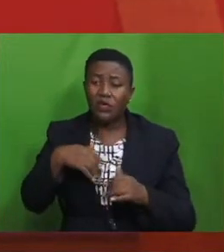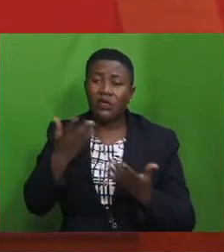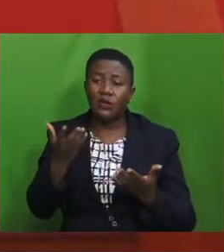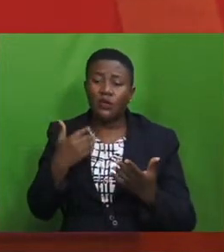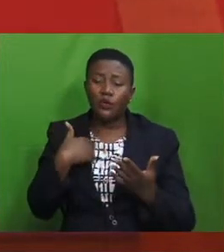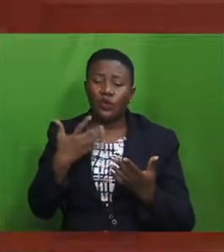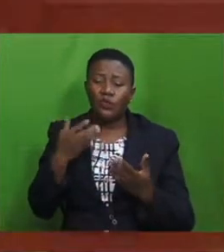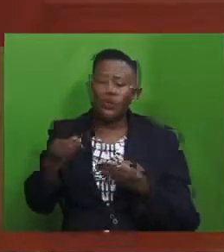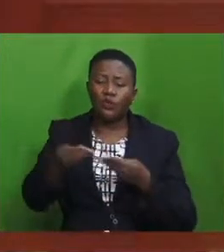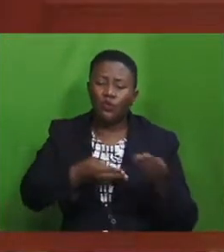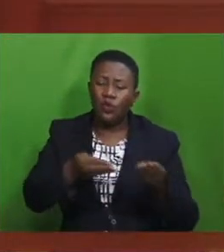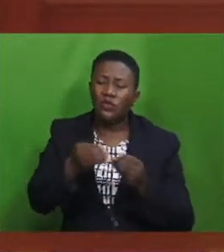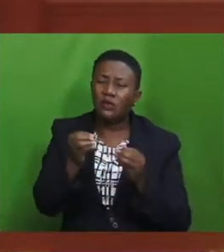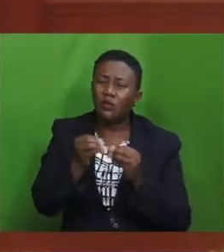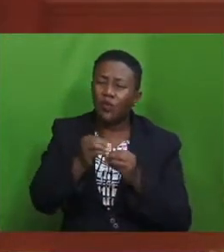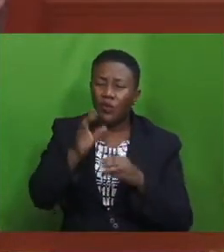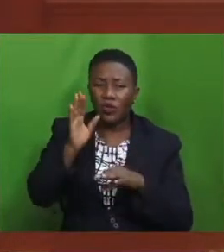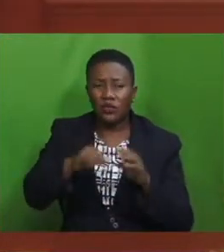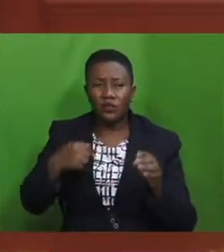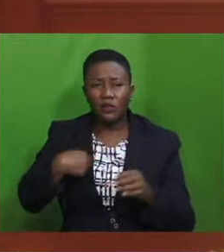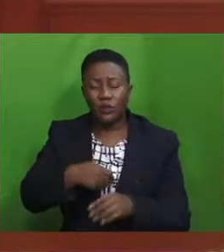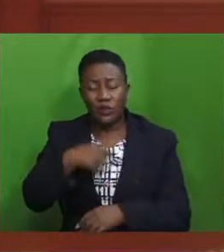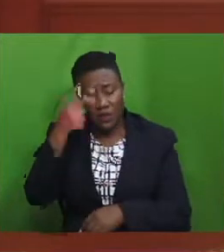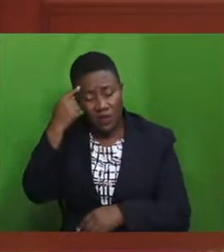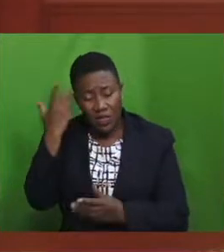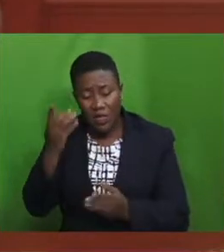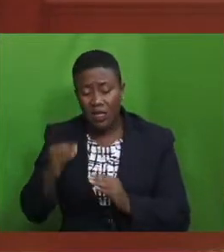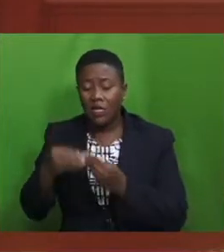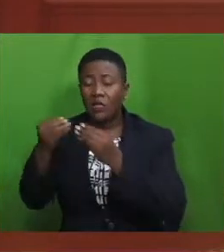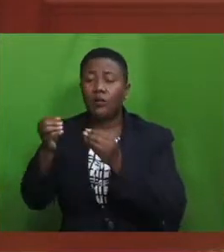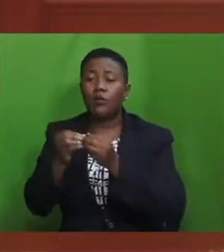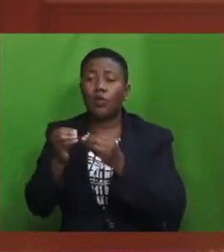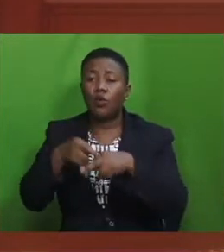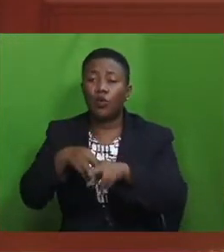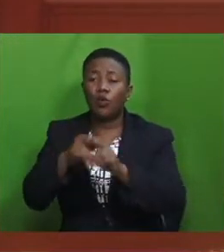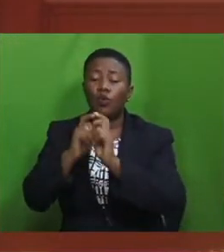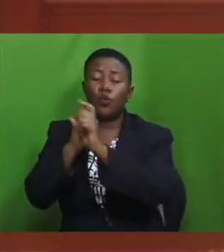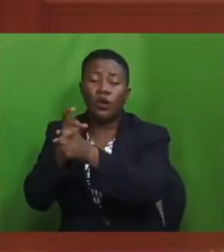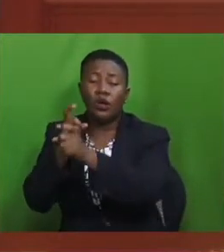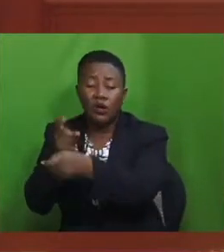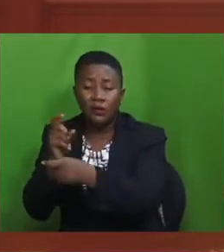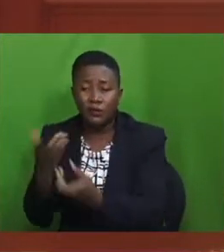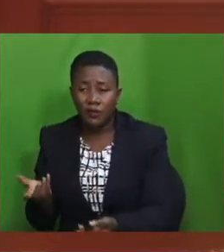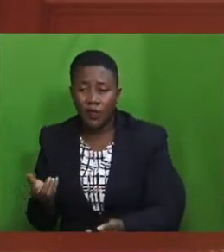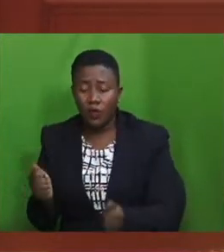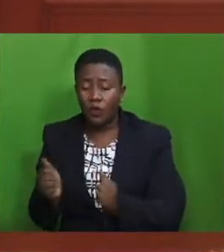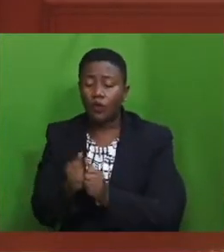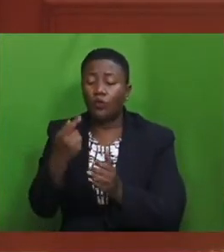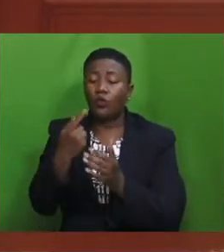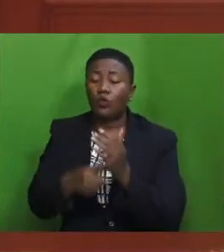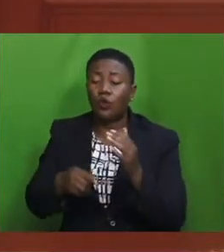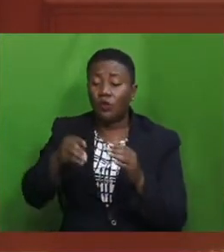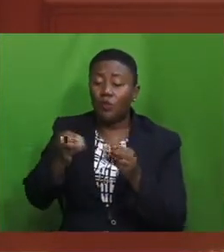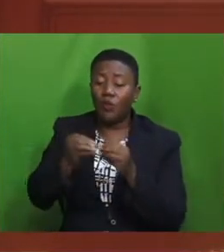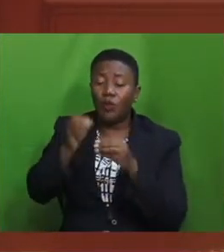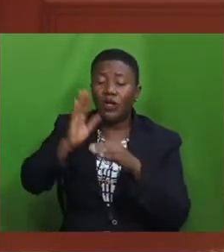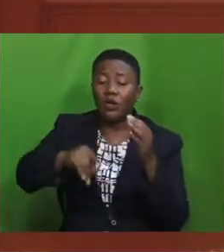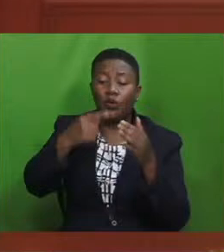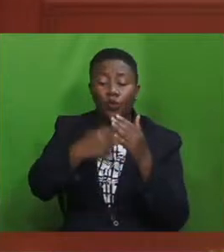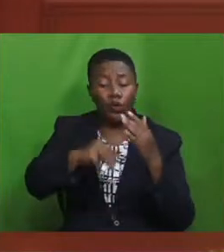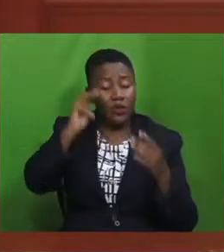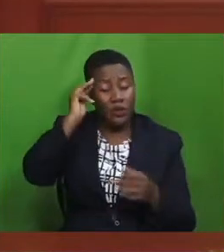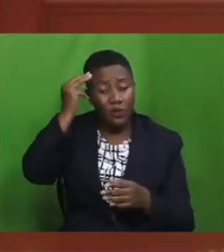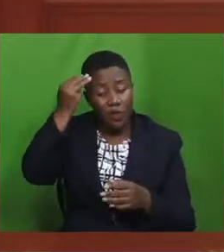chew. They have awarded more road contracts equivalent to what the Ministry of Roads can award. Our simple question is that the